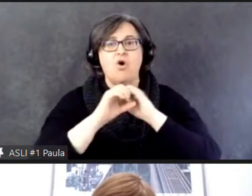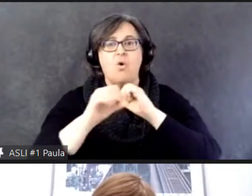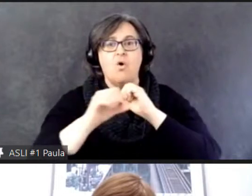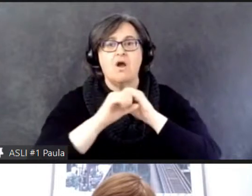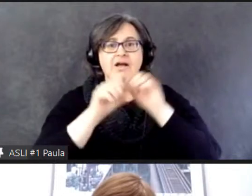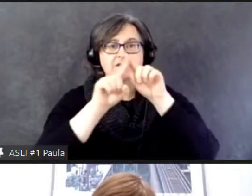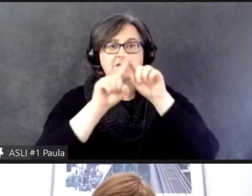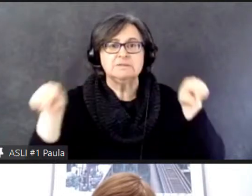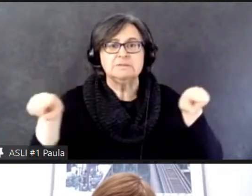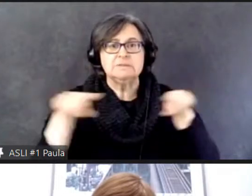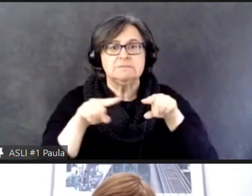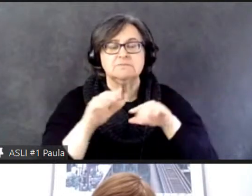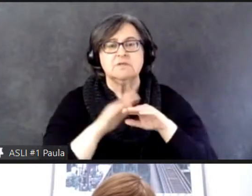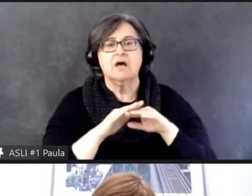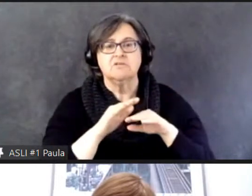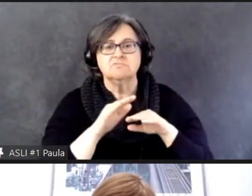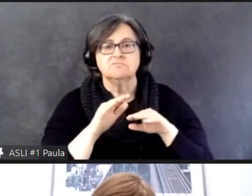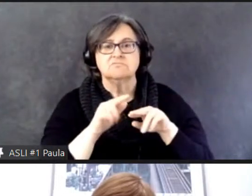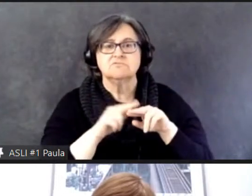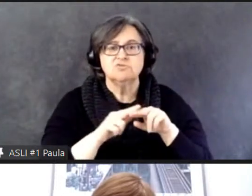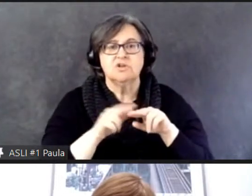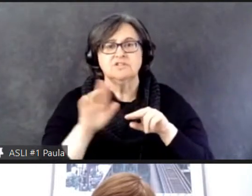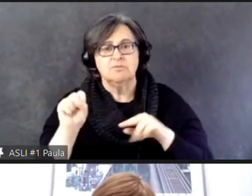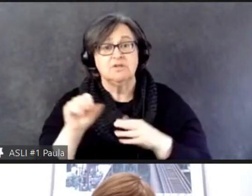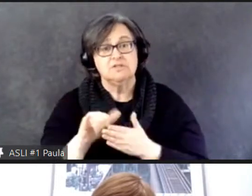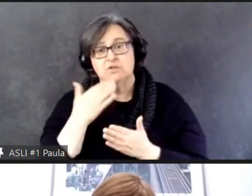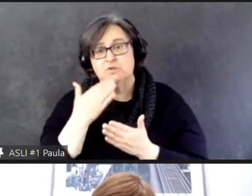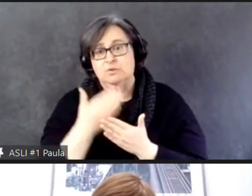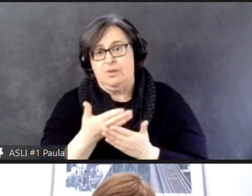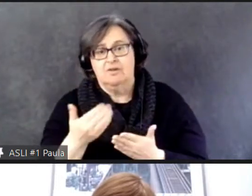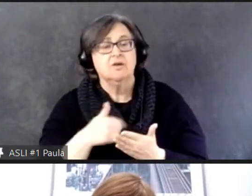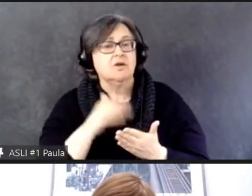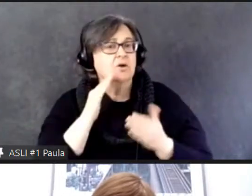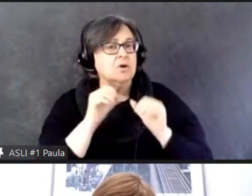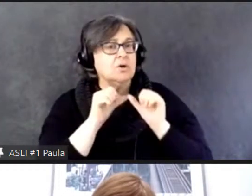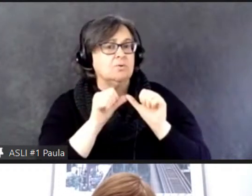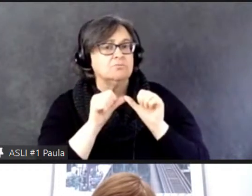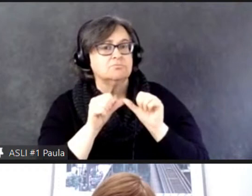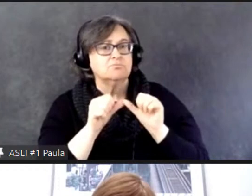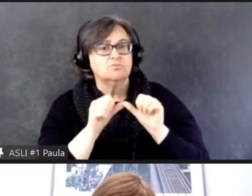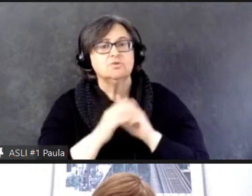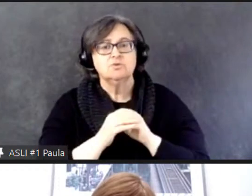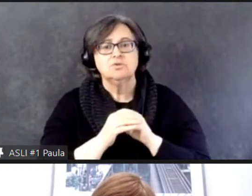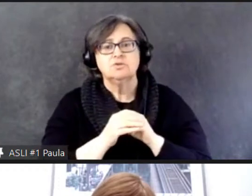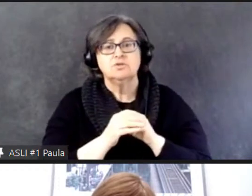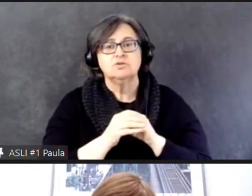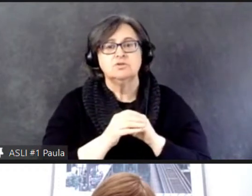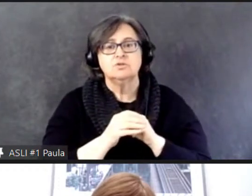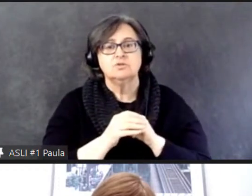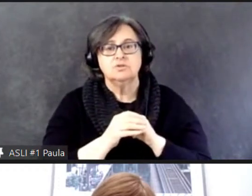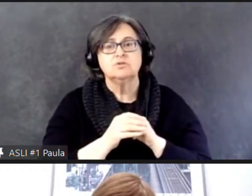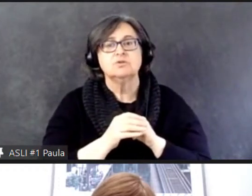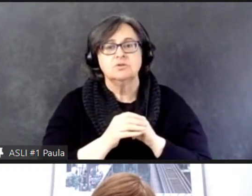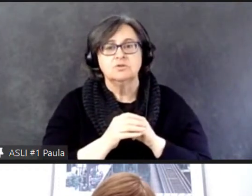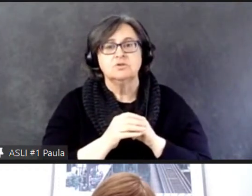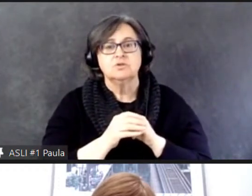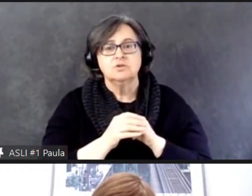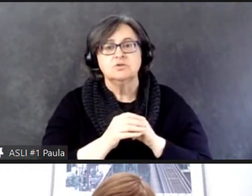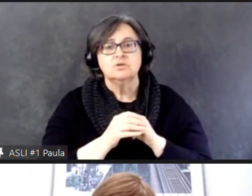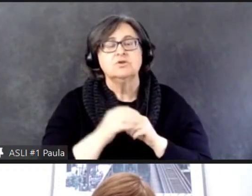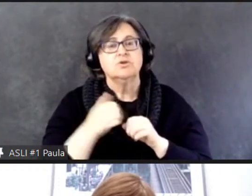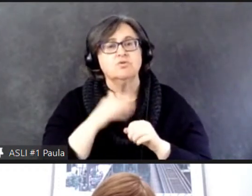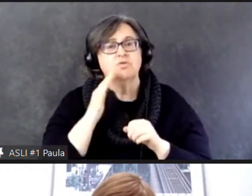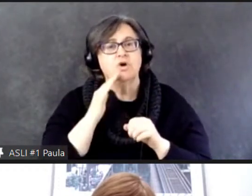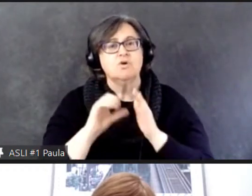system, and that's a good thing. So we'll continue to press intersection on driving